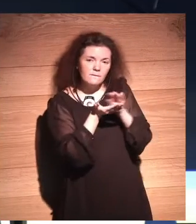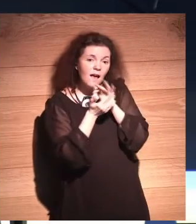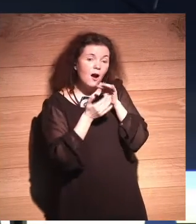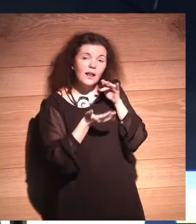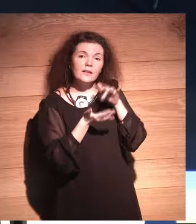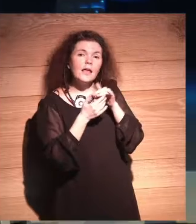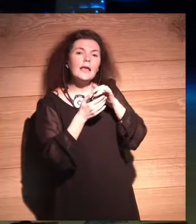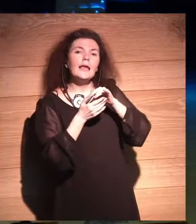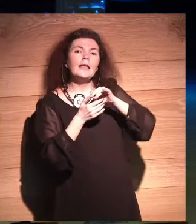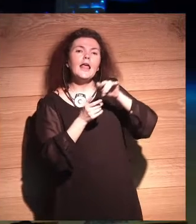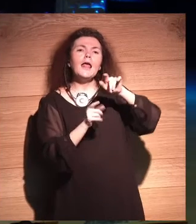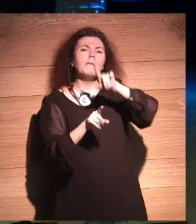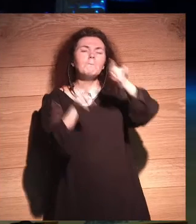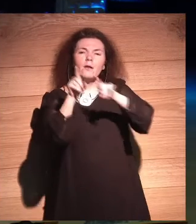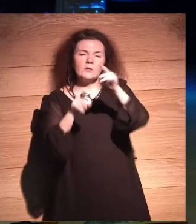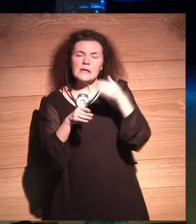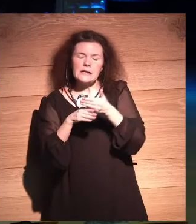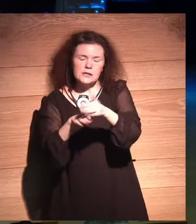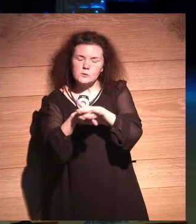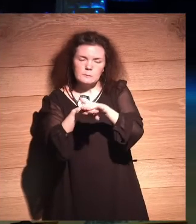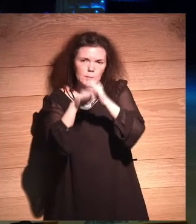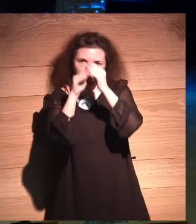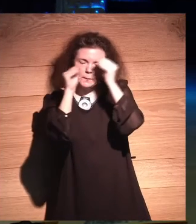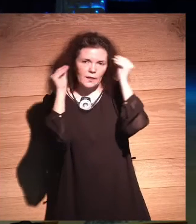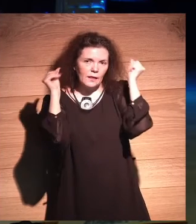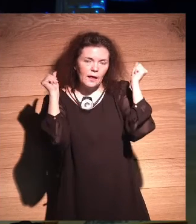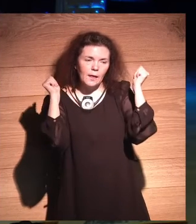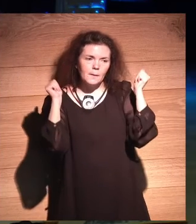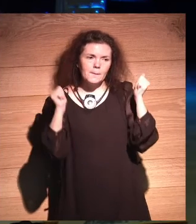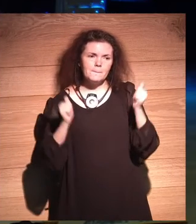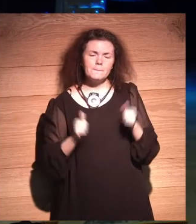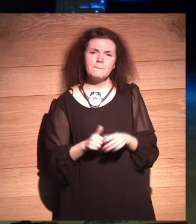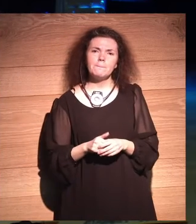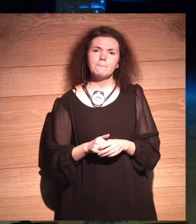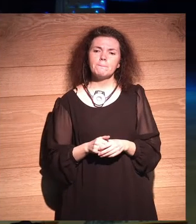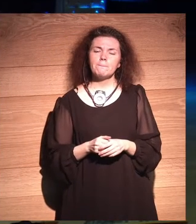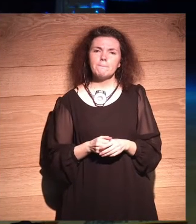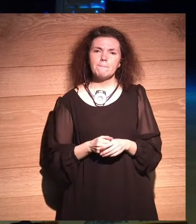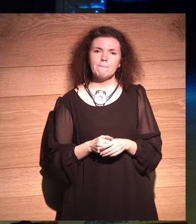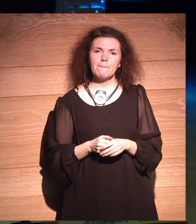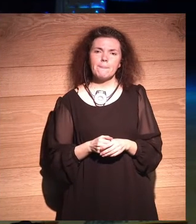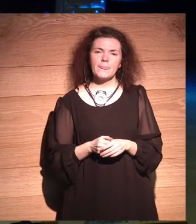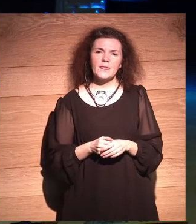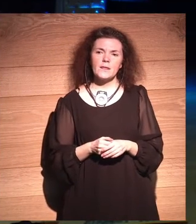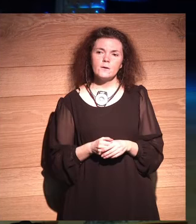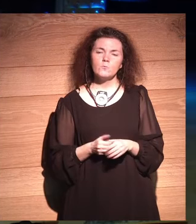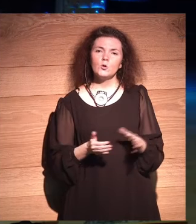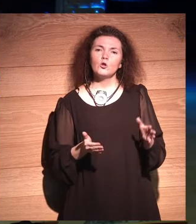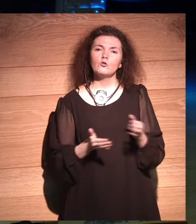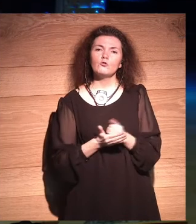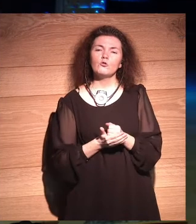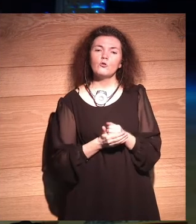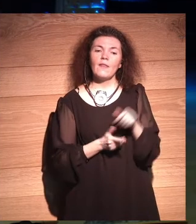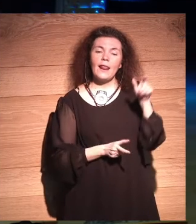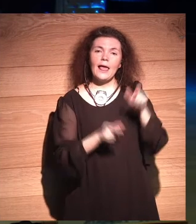Madrid decide, not so much of a success in terms of engaging. I think number of people, I mean. But no,